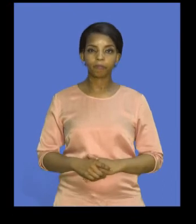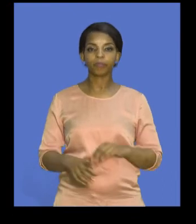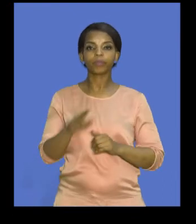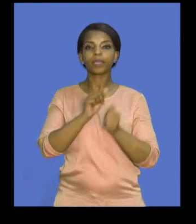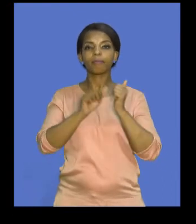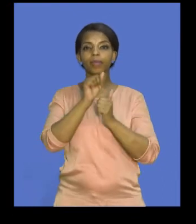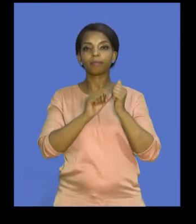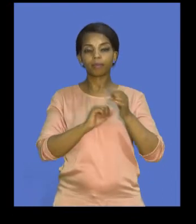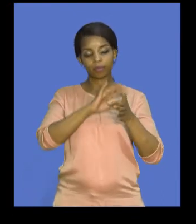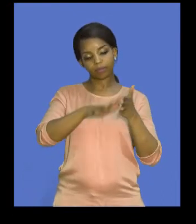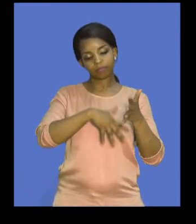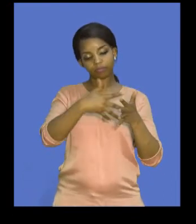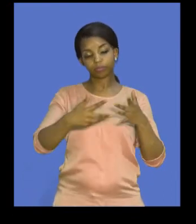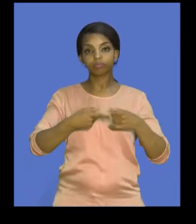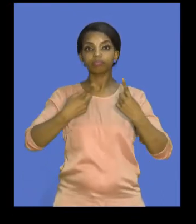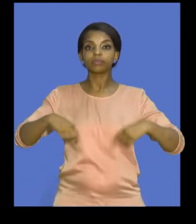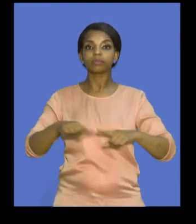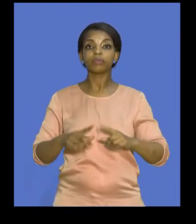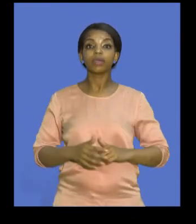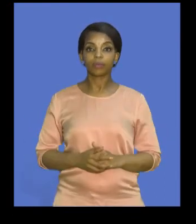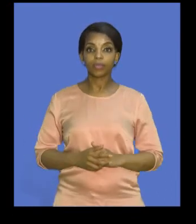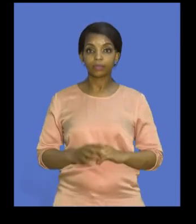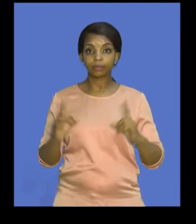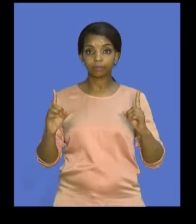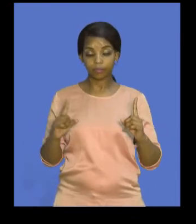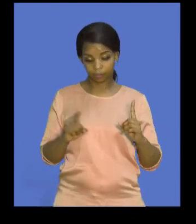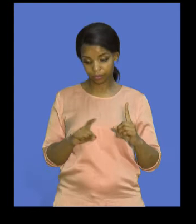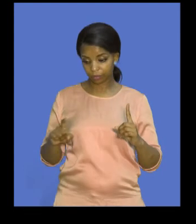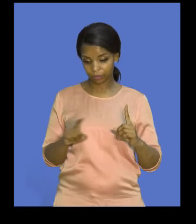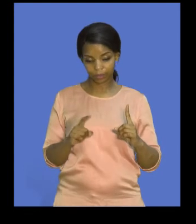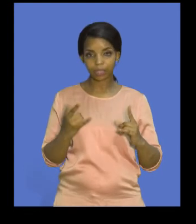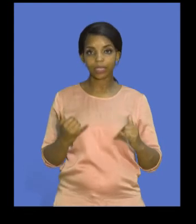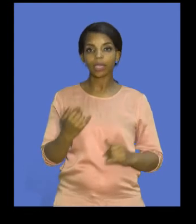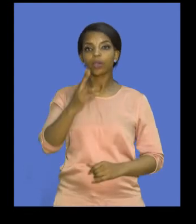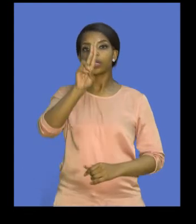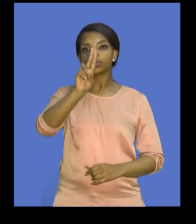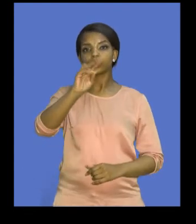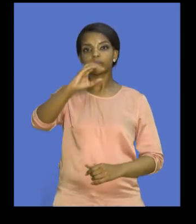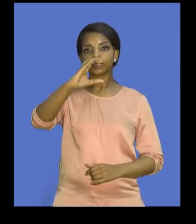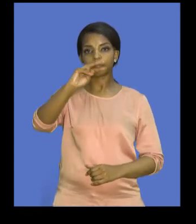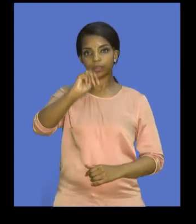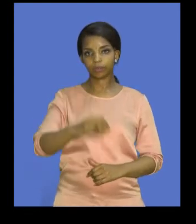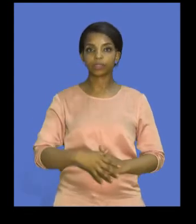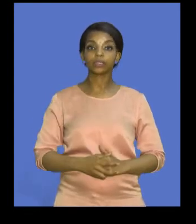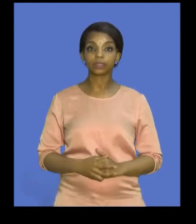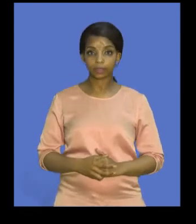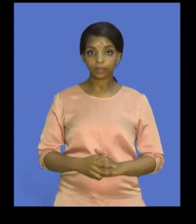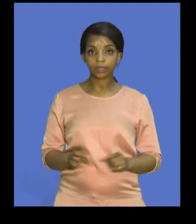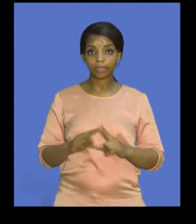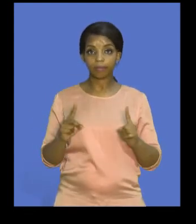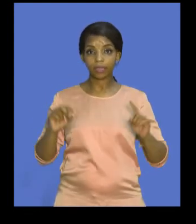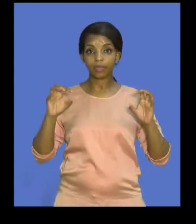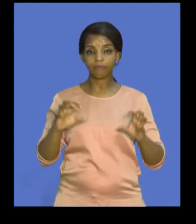the distance is 2 centimeters, okay, while the force is 25,9. And then when